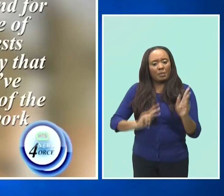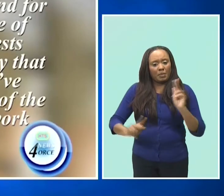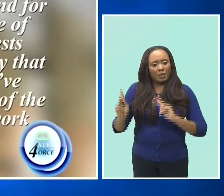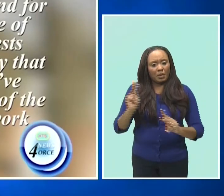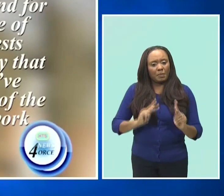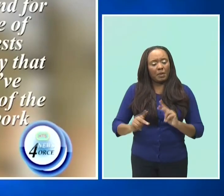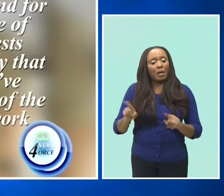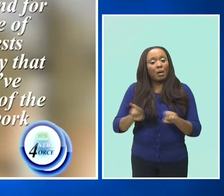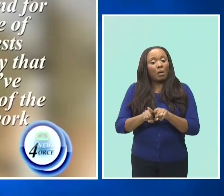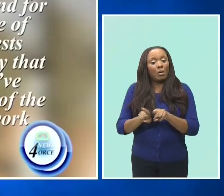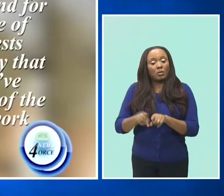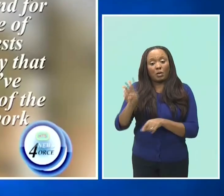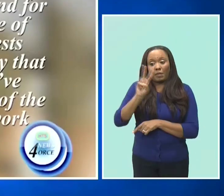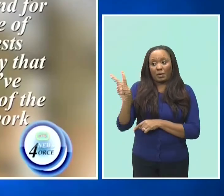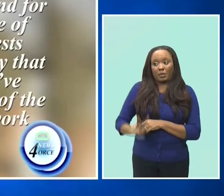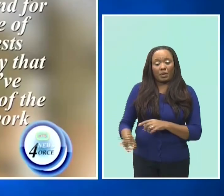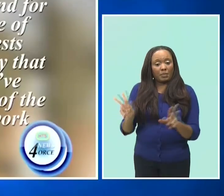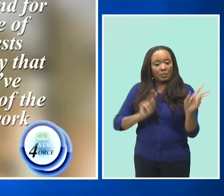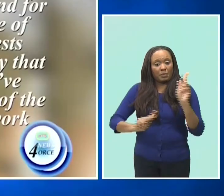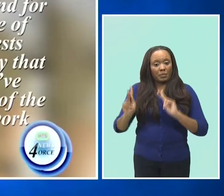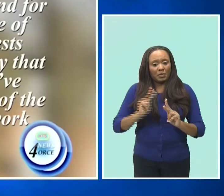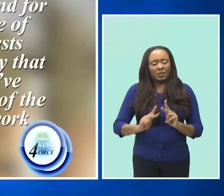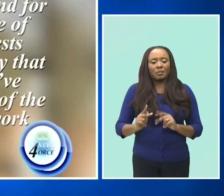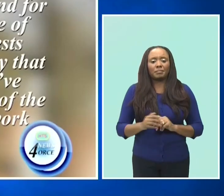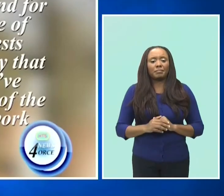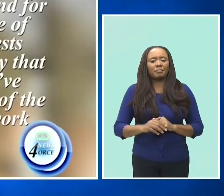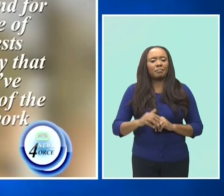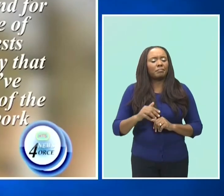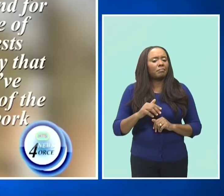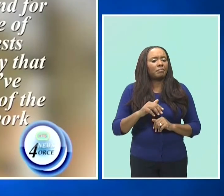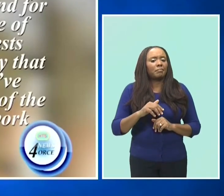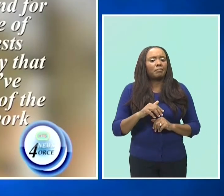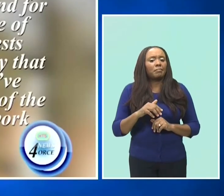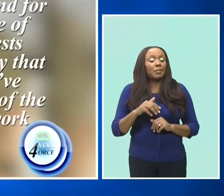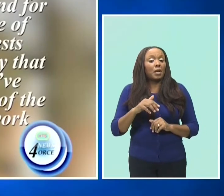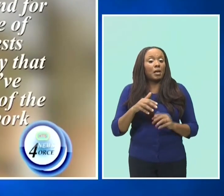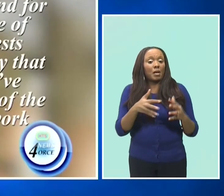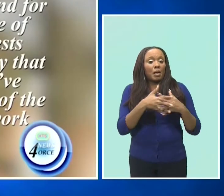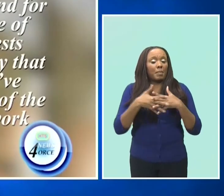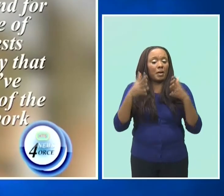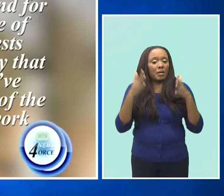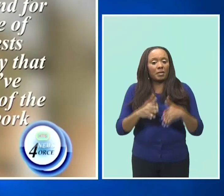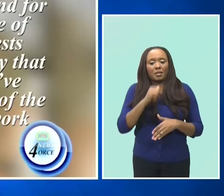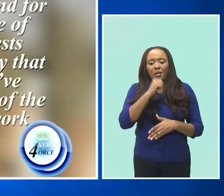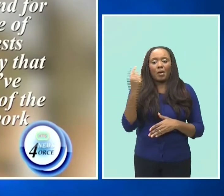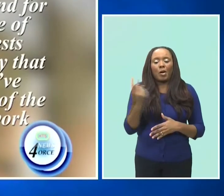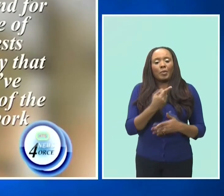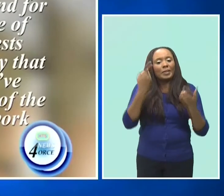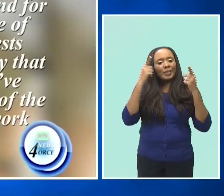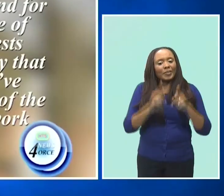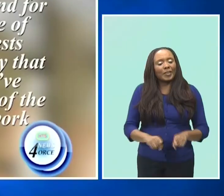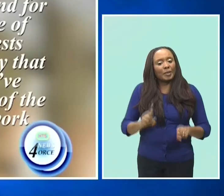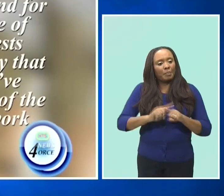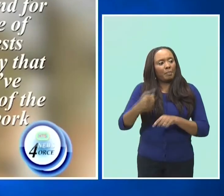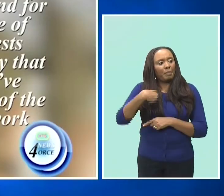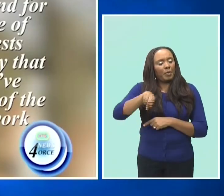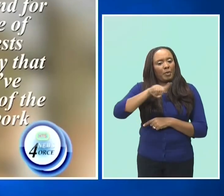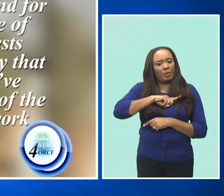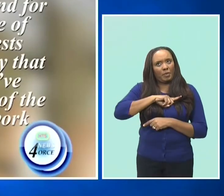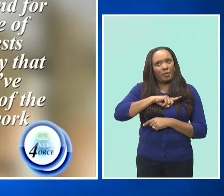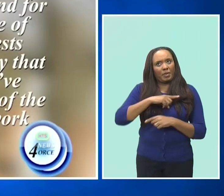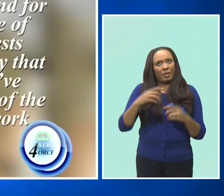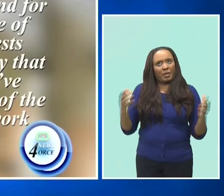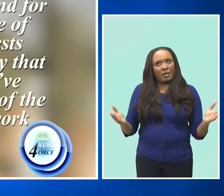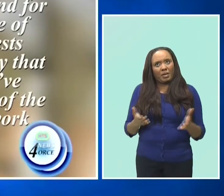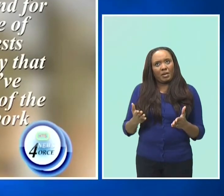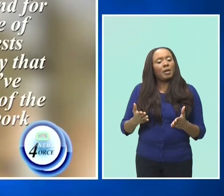guests from Venezuela. It is not every day that Americans come together, but we've demonstrated that we, the people of the Americas,